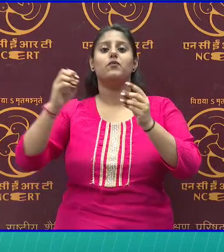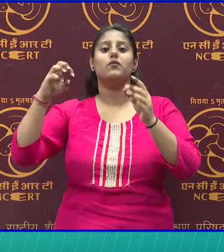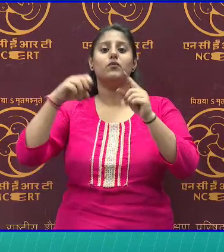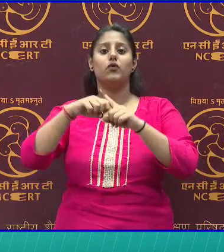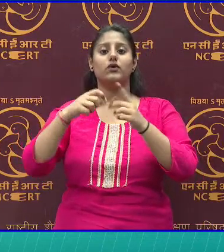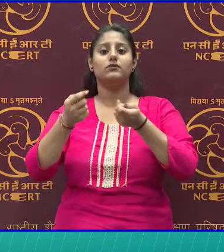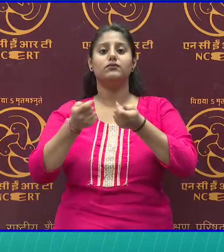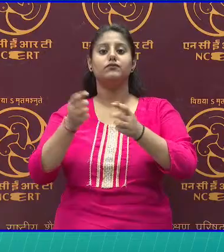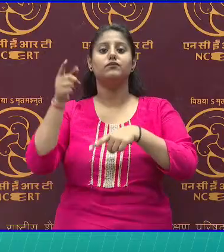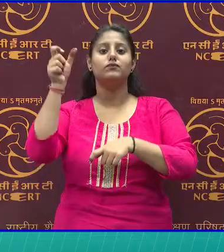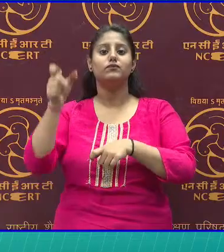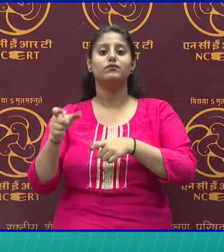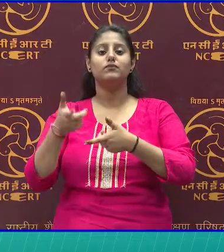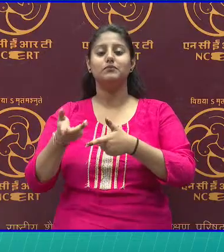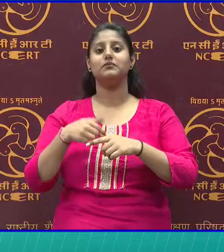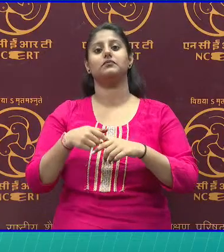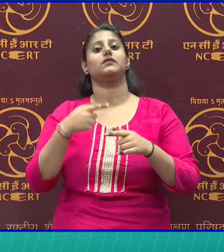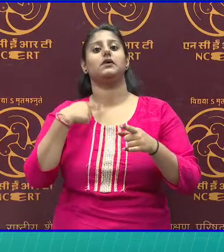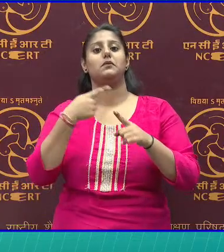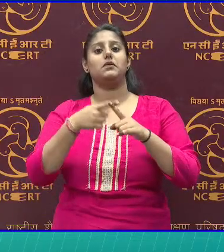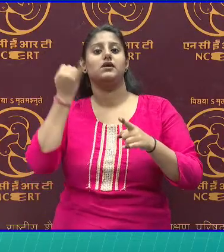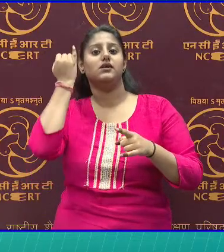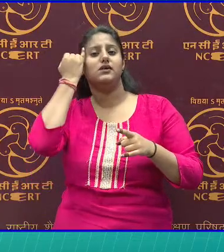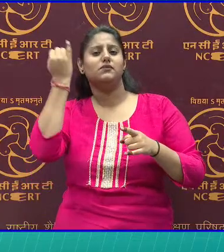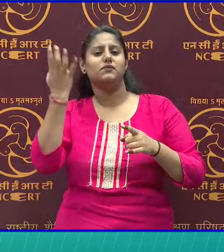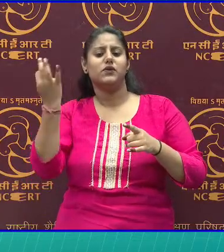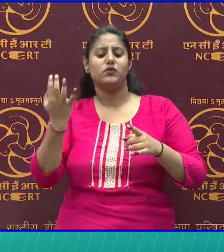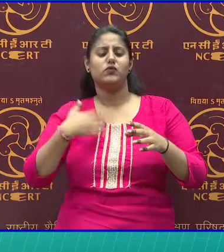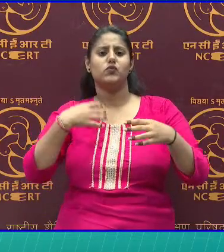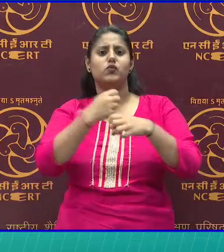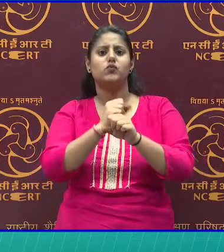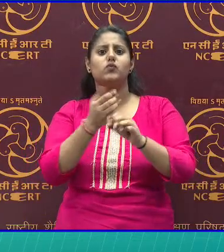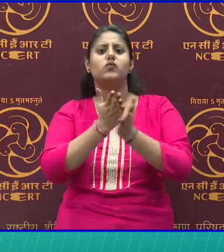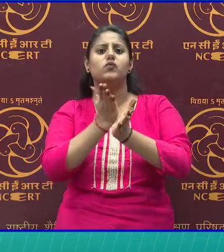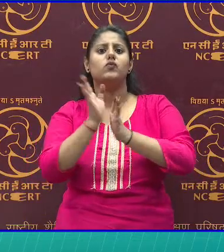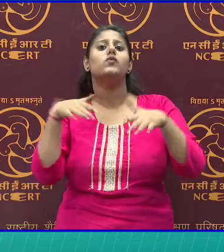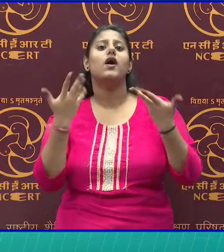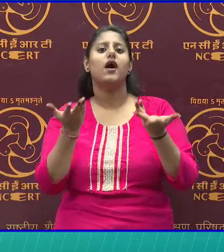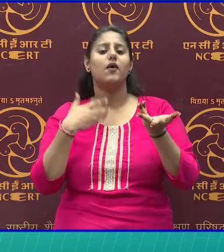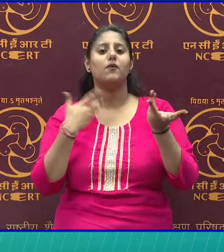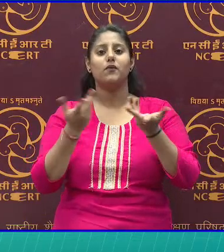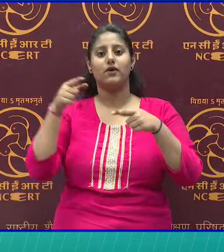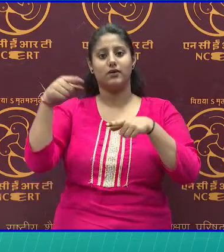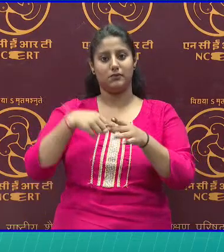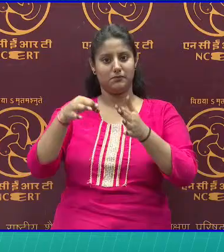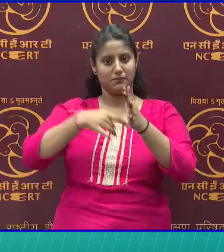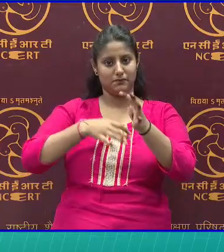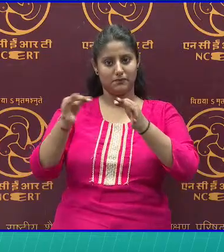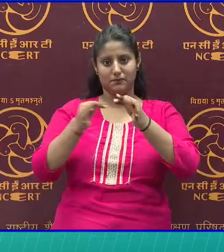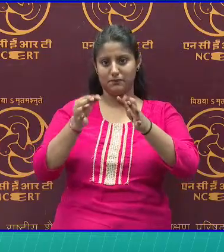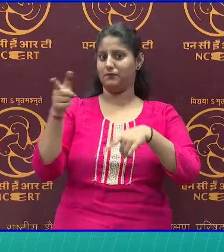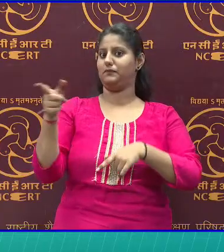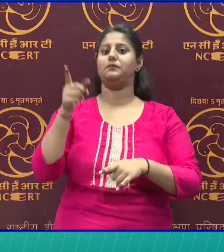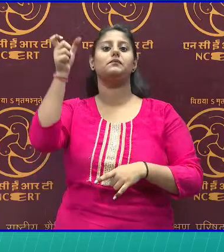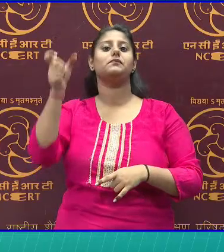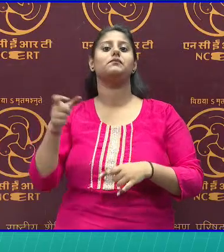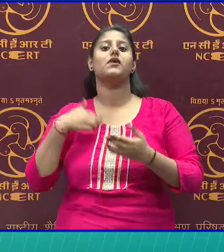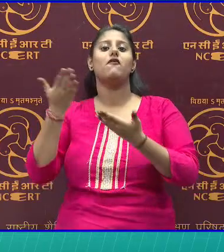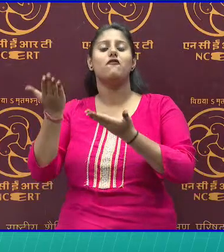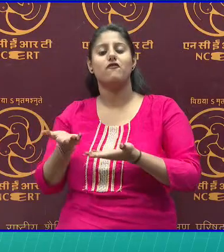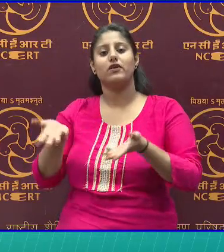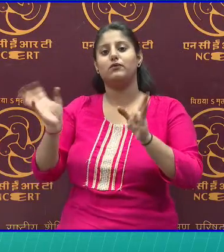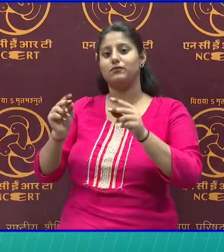book and about the innovative teaching methods and learning methods that can be used. So welcome once again,